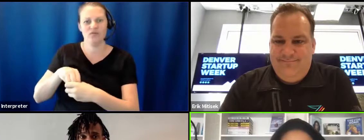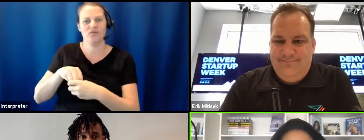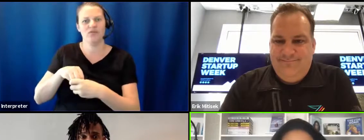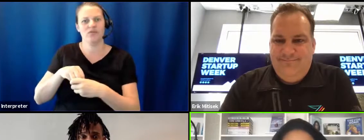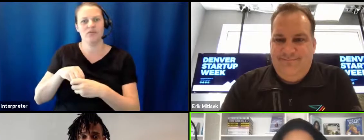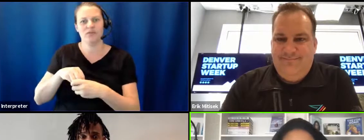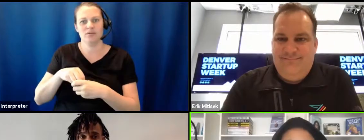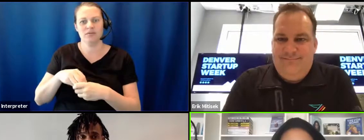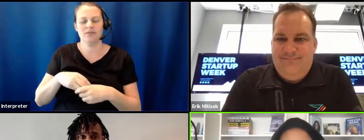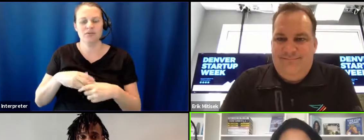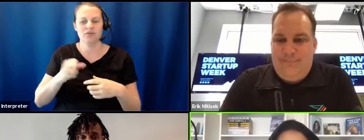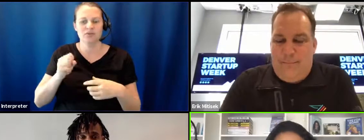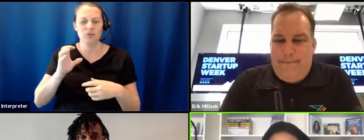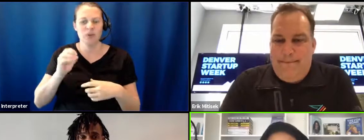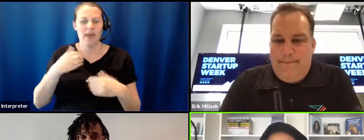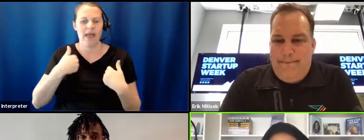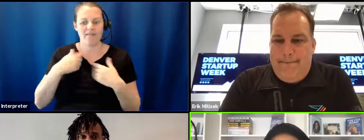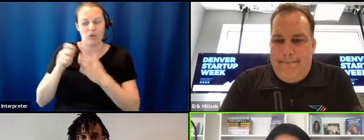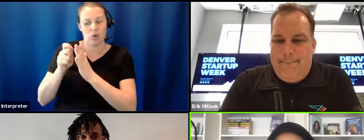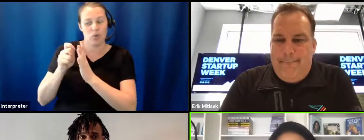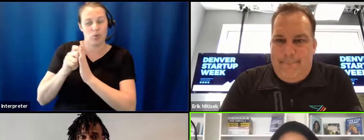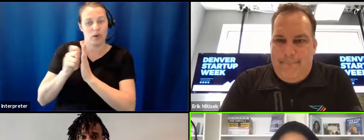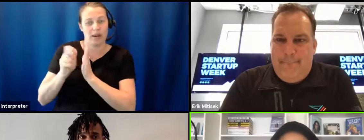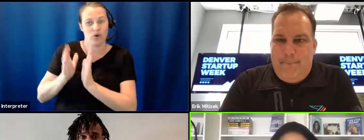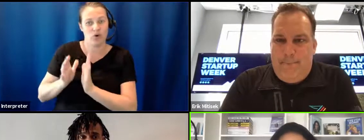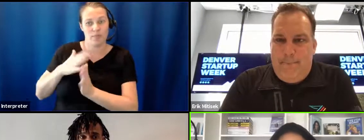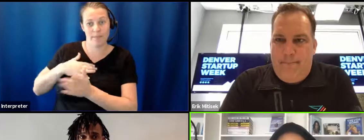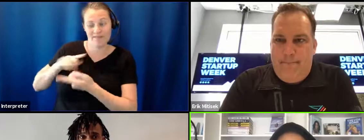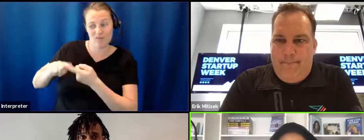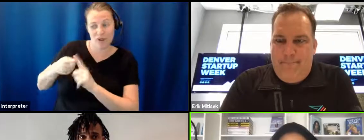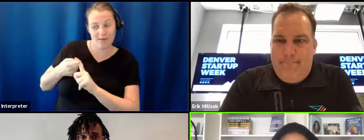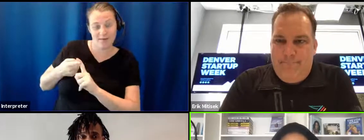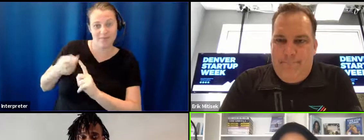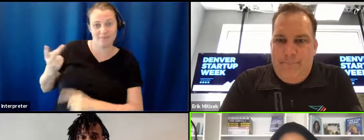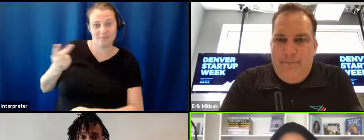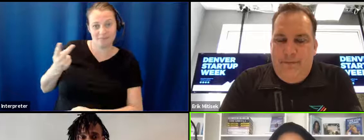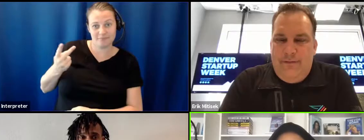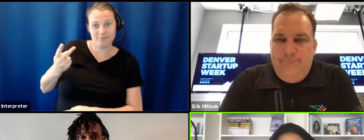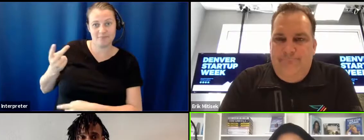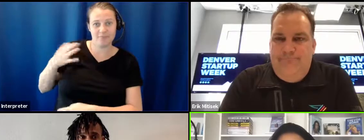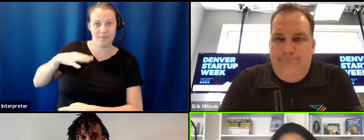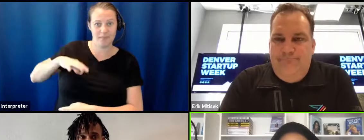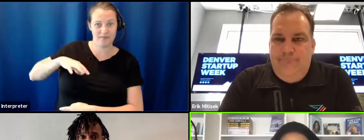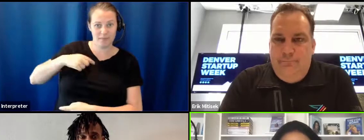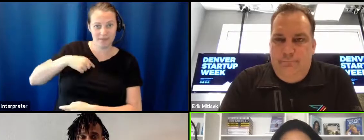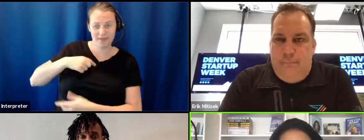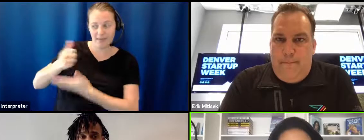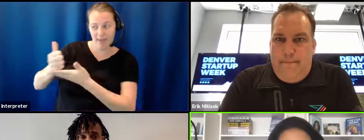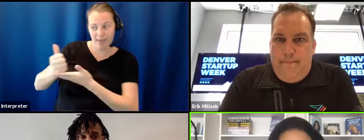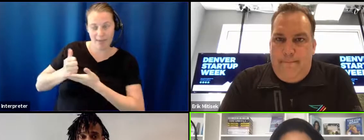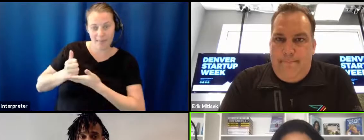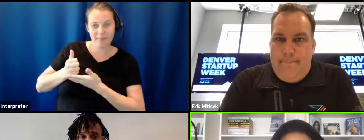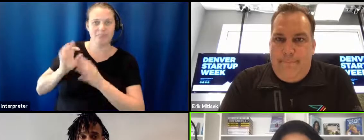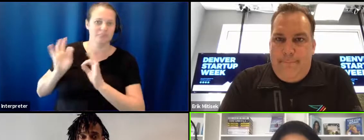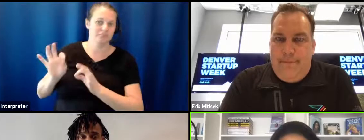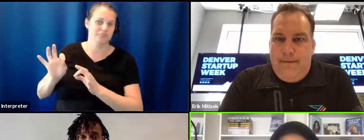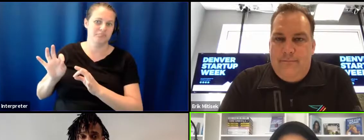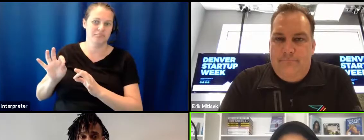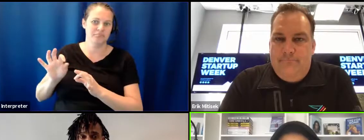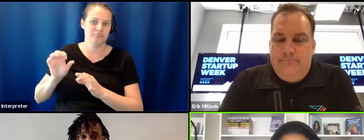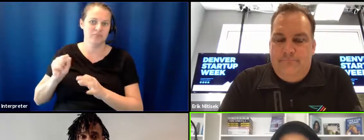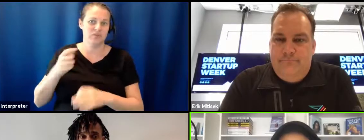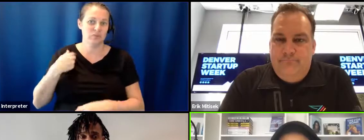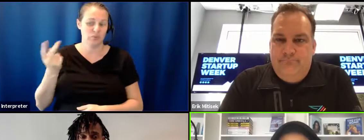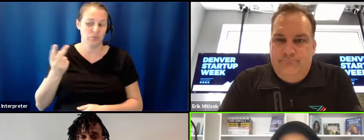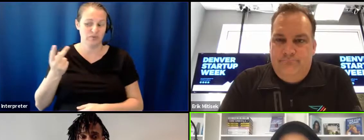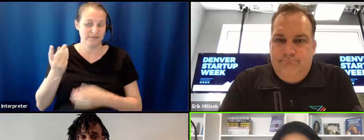through. So having a co-writer who was a friend who could be helpful, that was helpful. So what we did a lot at the early stages,